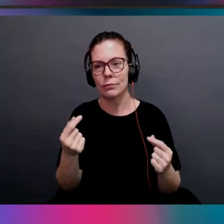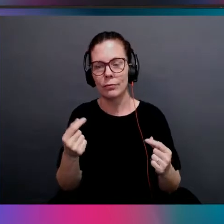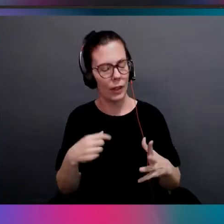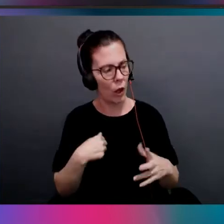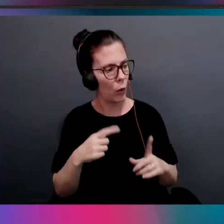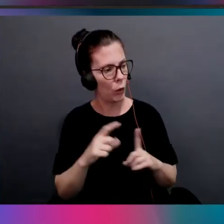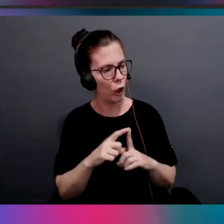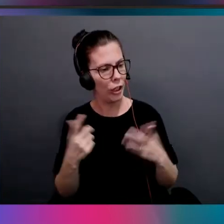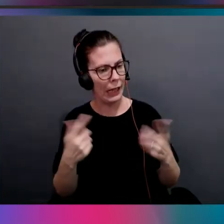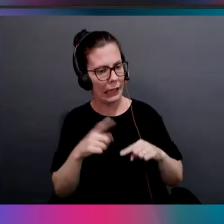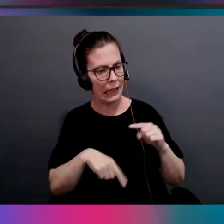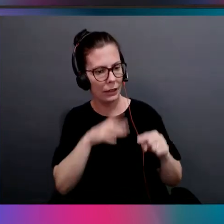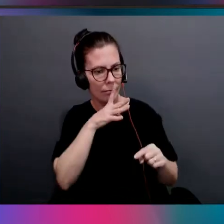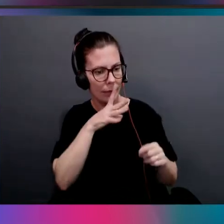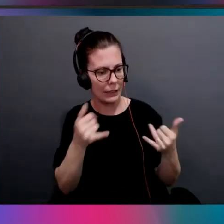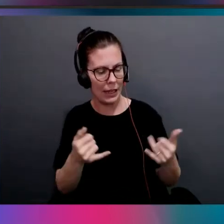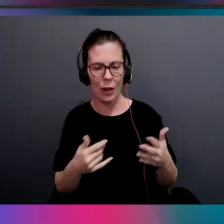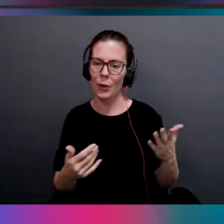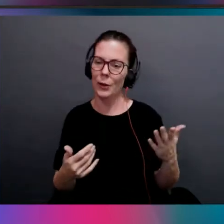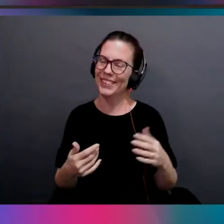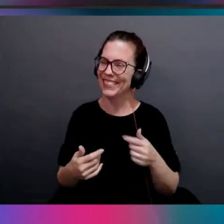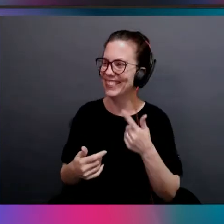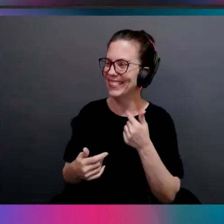gosh, words.